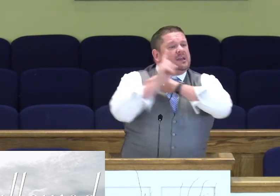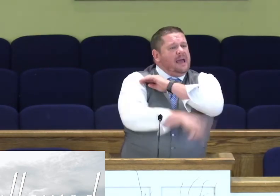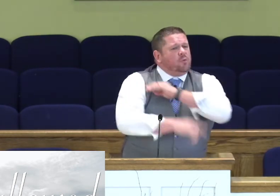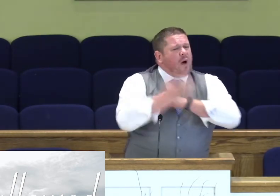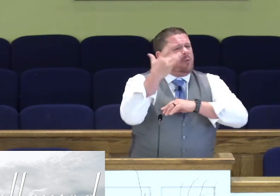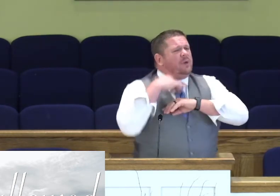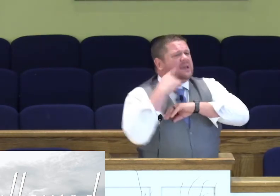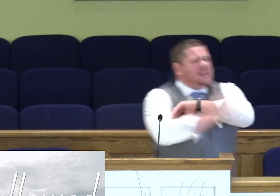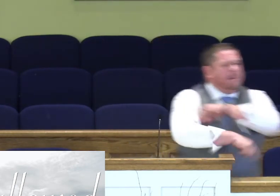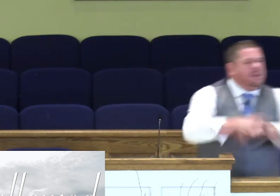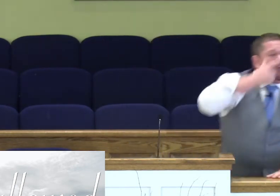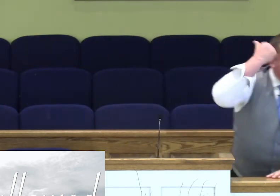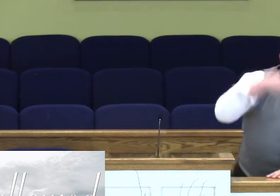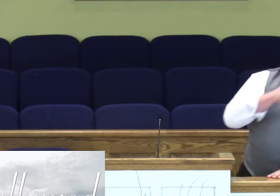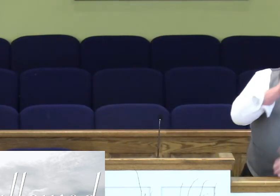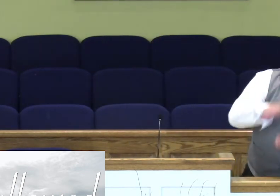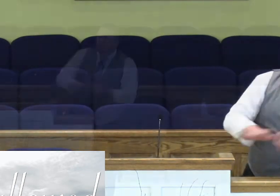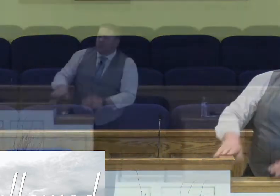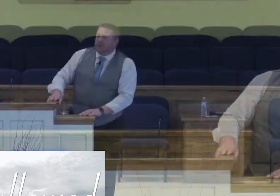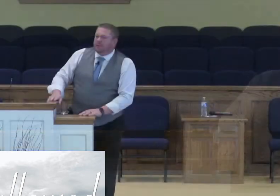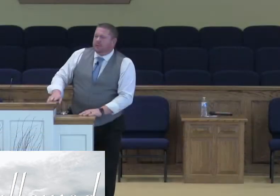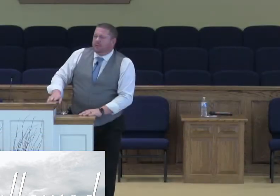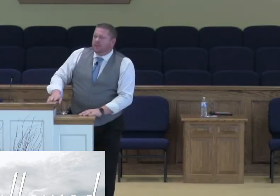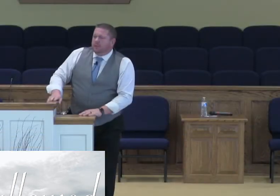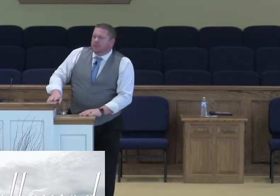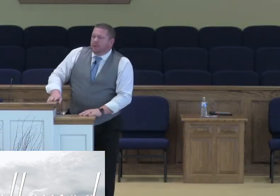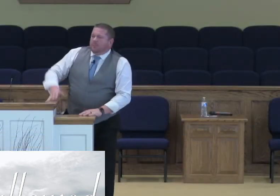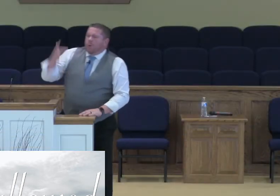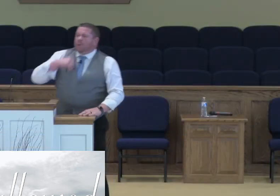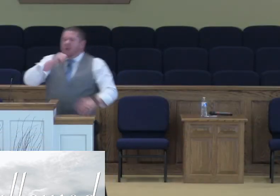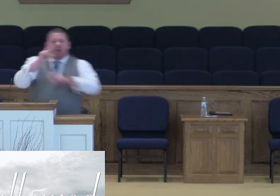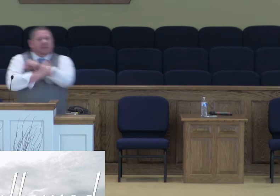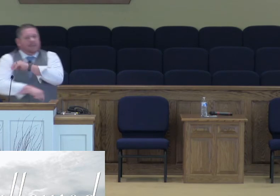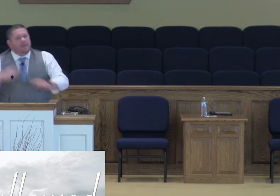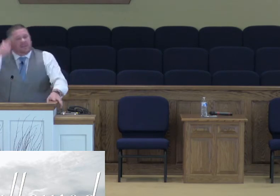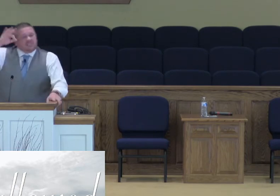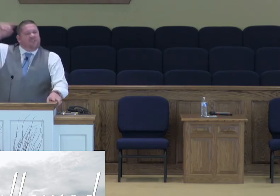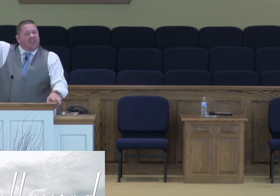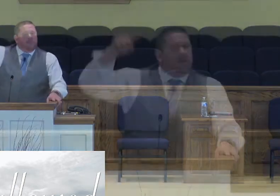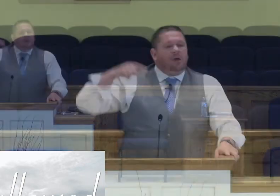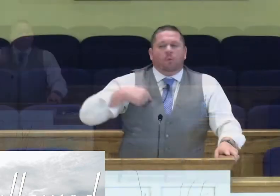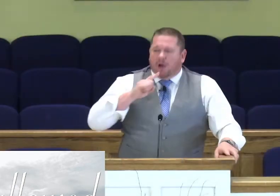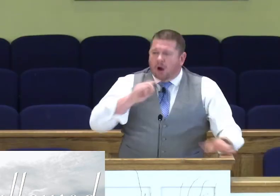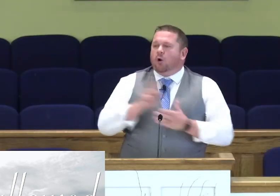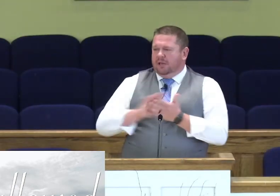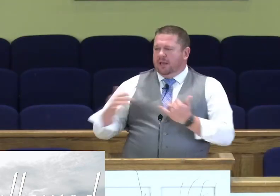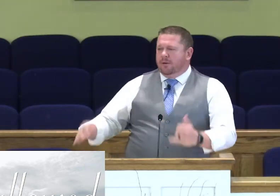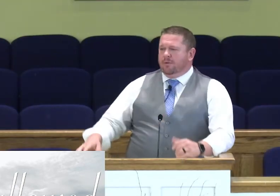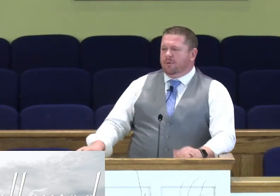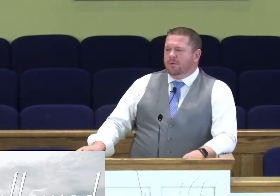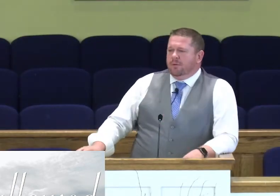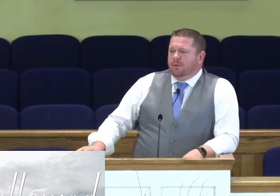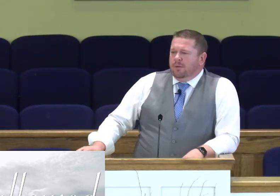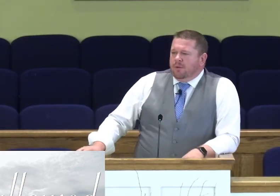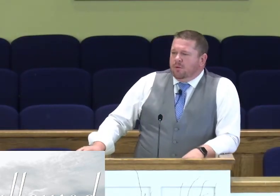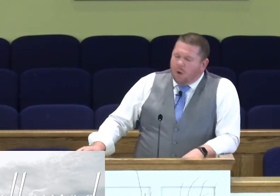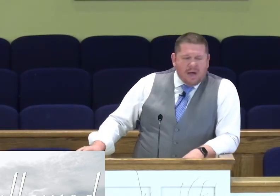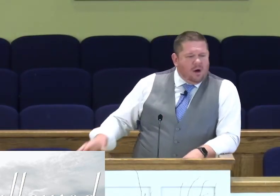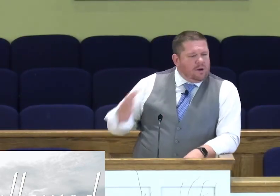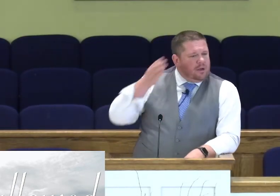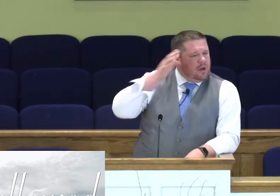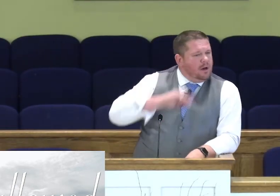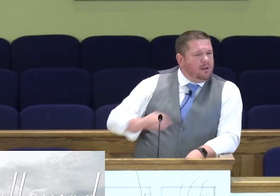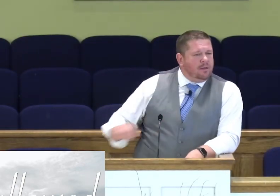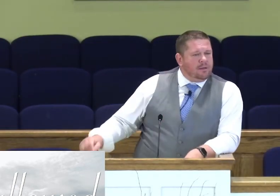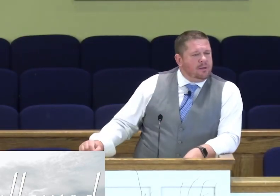longer condemned. Why were we condemned? Because we were unholy. Why are we not condemned? Because of him, we are holy now. Wow,